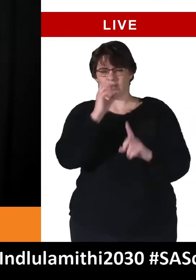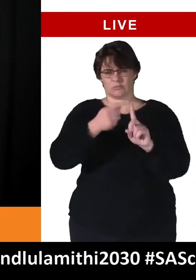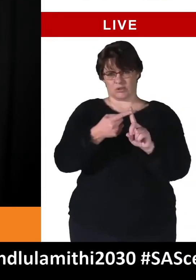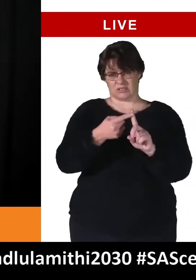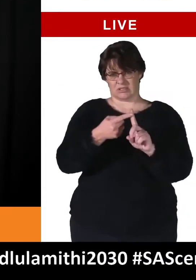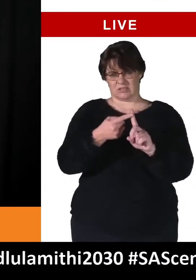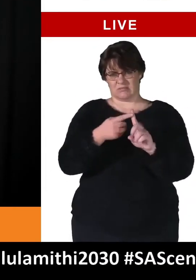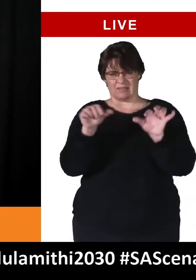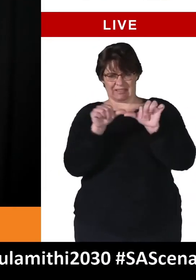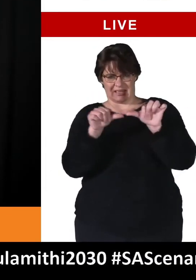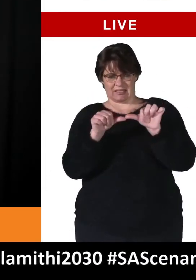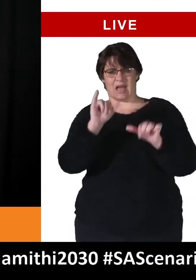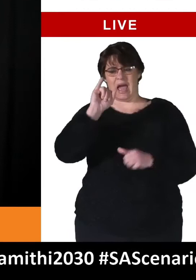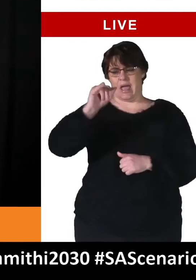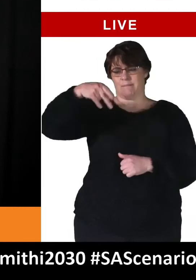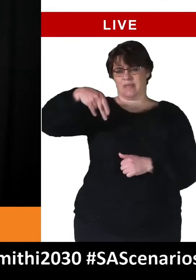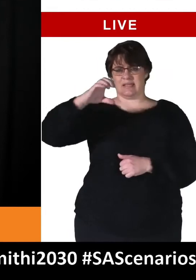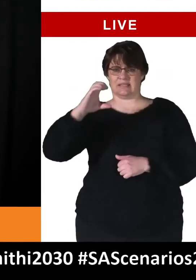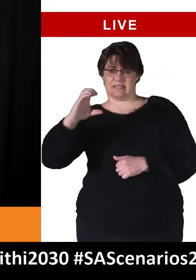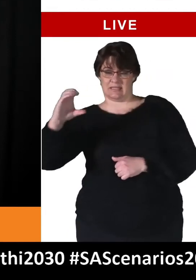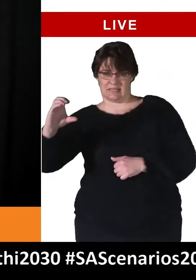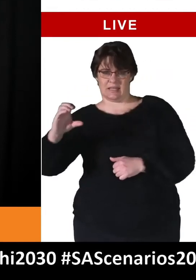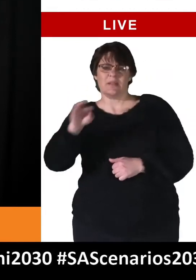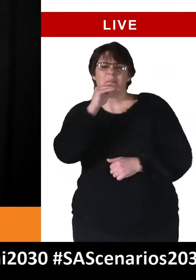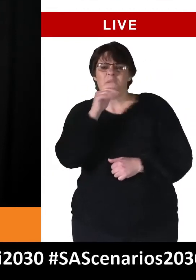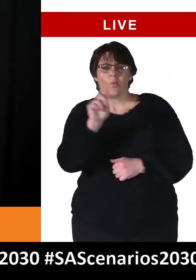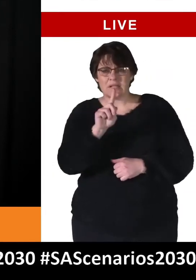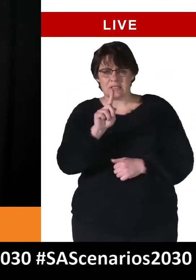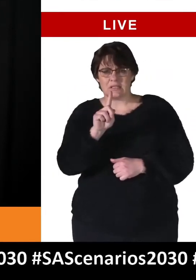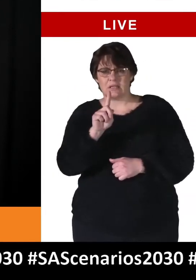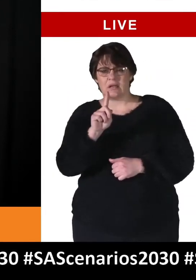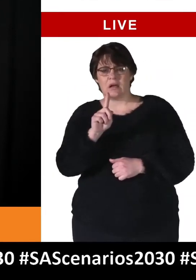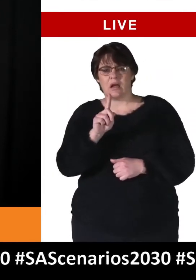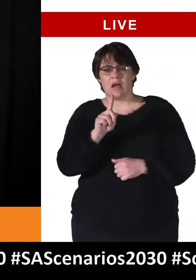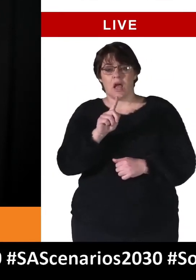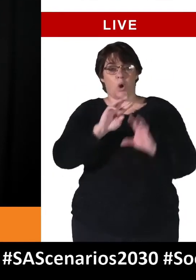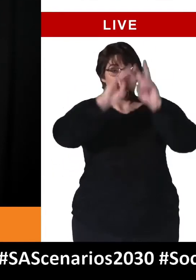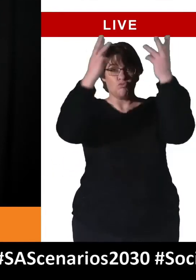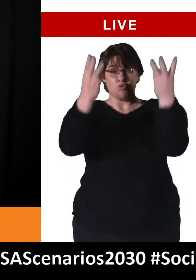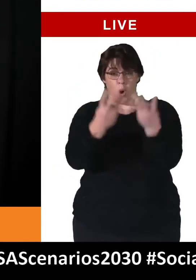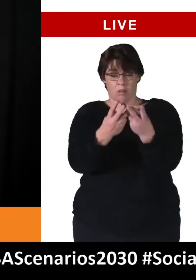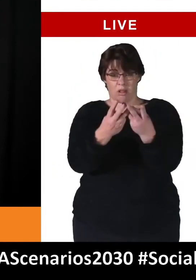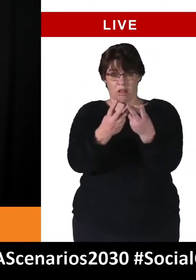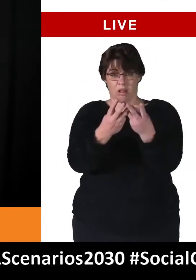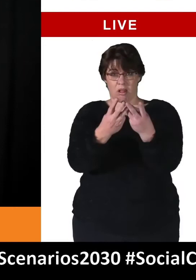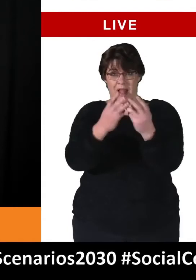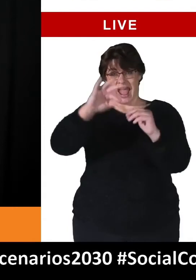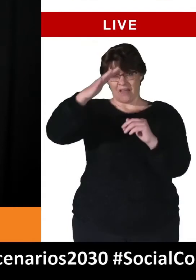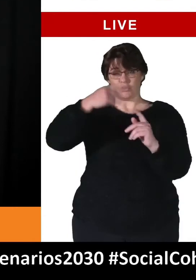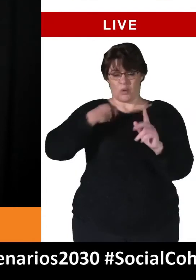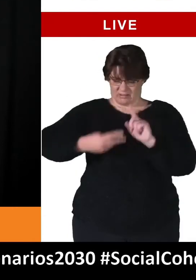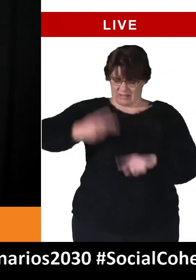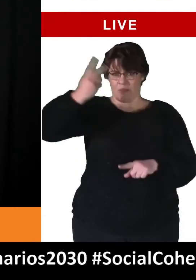climate science, IPCC. This means we are hitting at twice the global average. We have